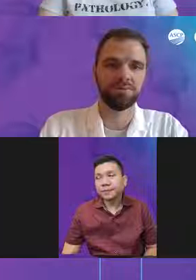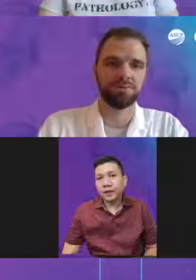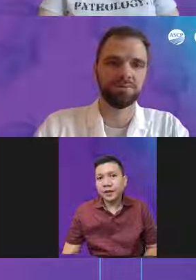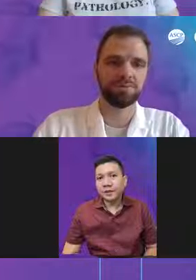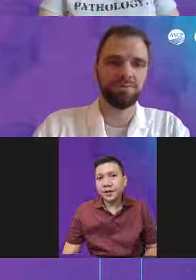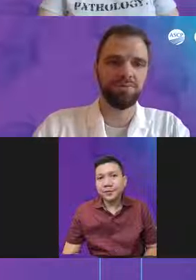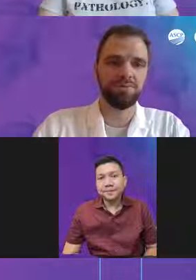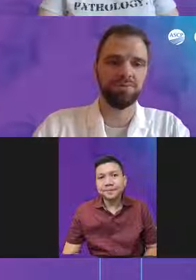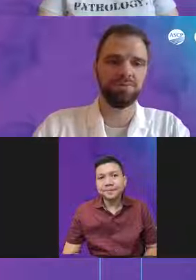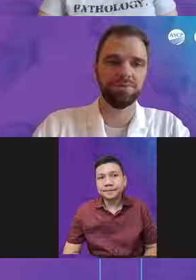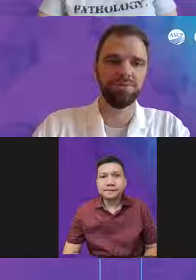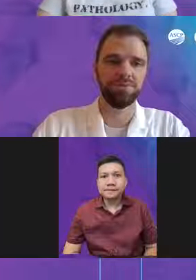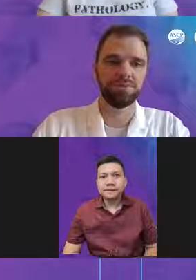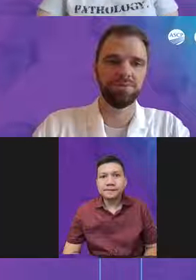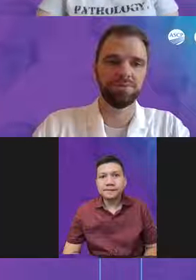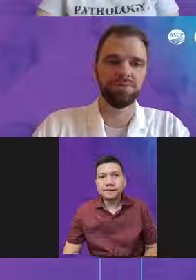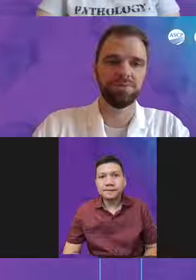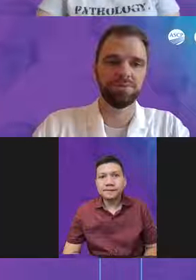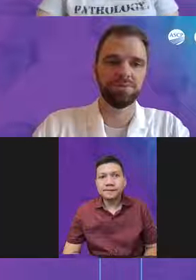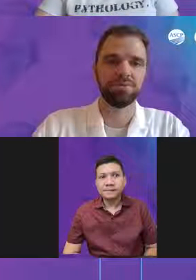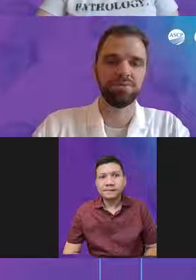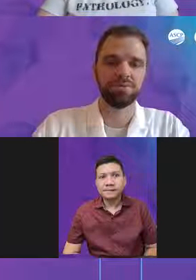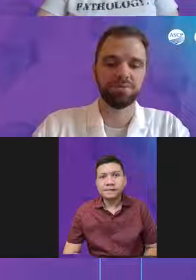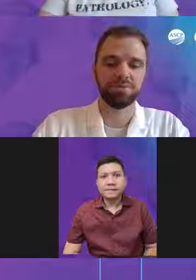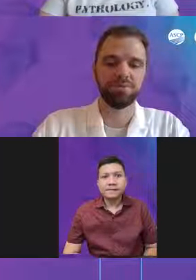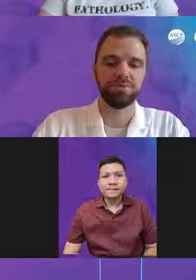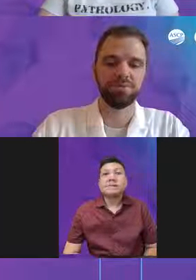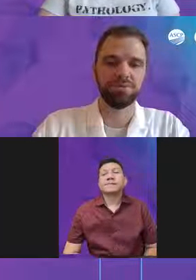in together. So we've got nucleated red cells can be